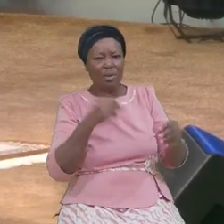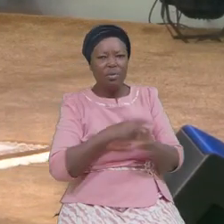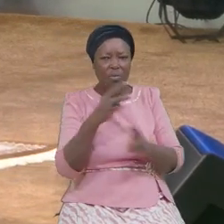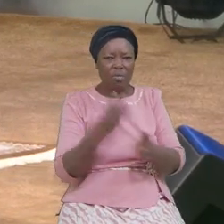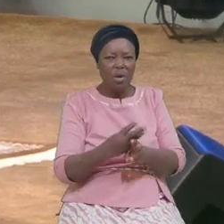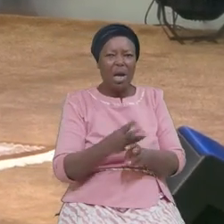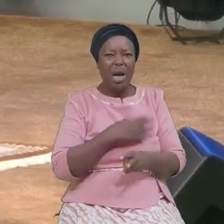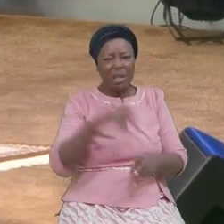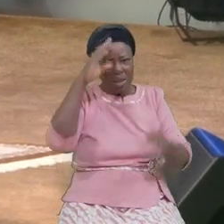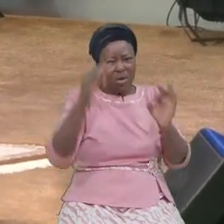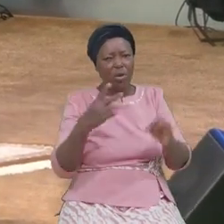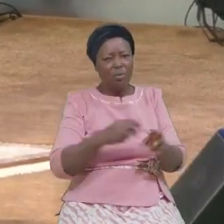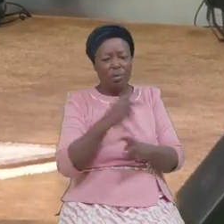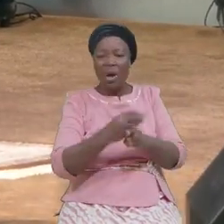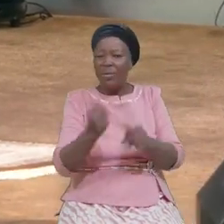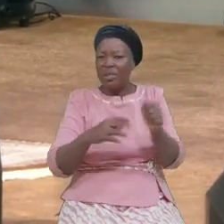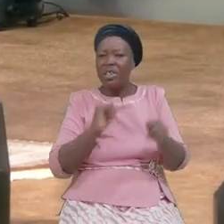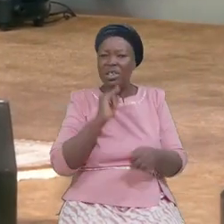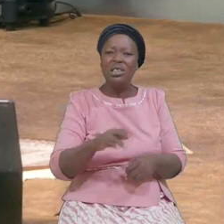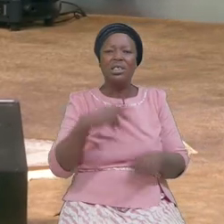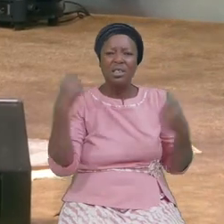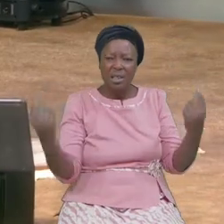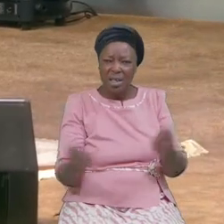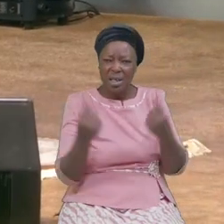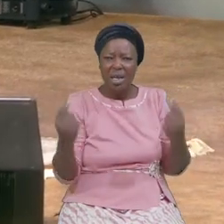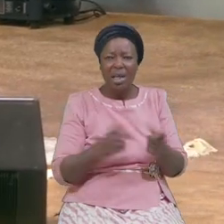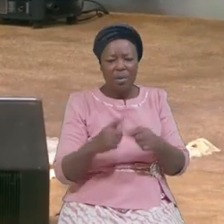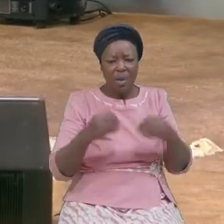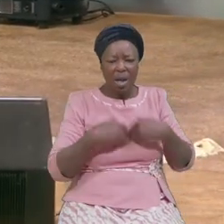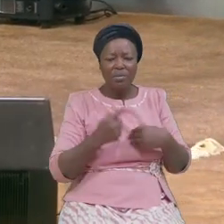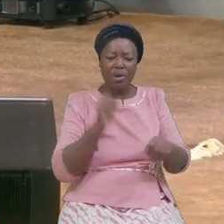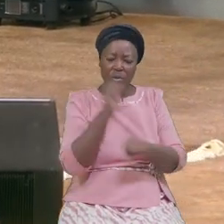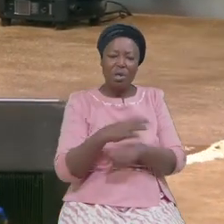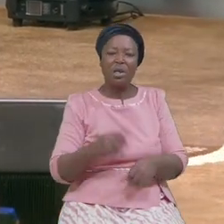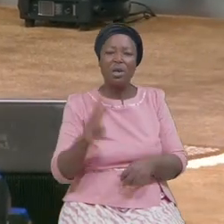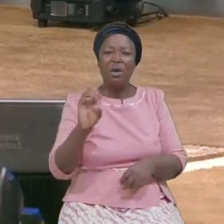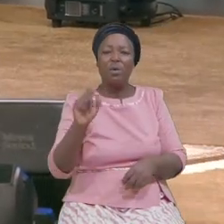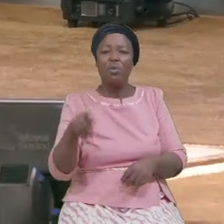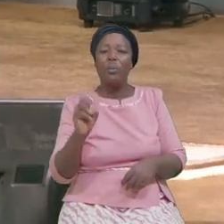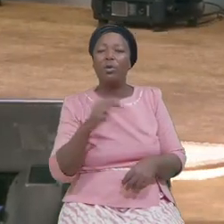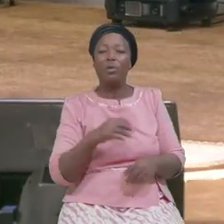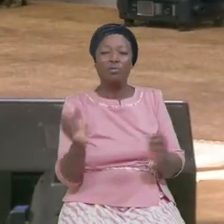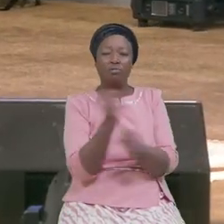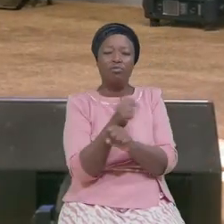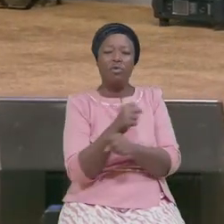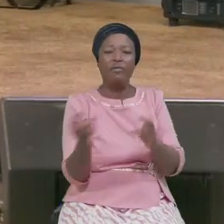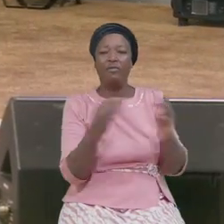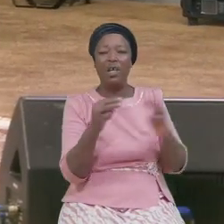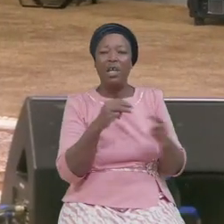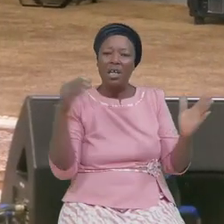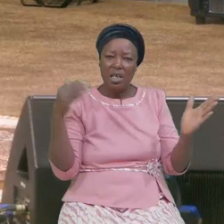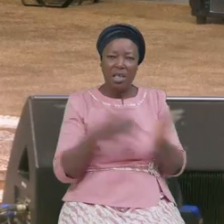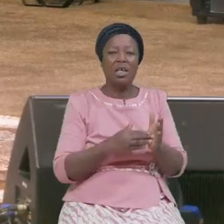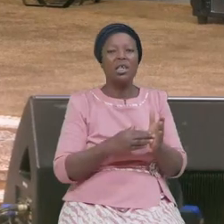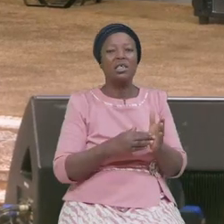is worldliness. And now we have the conquering weapon of warfare against worldliness. Look at number one